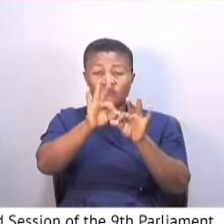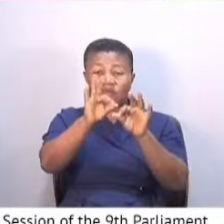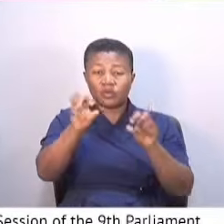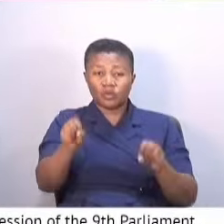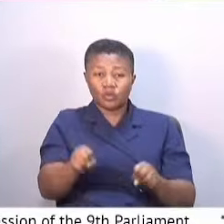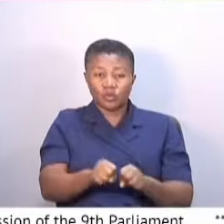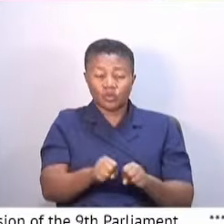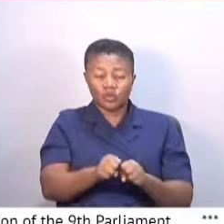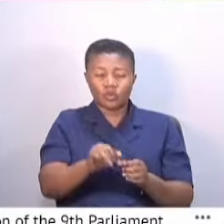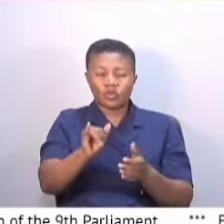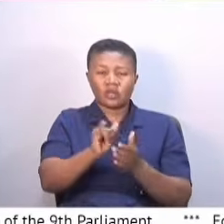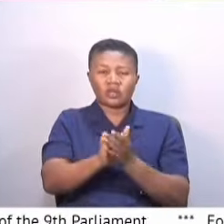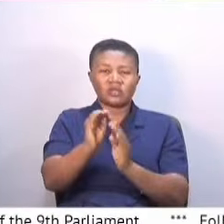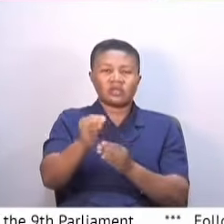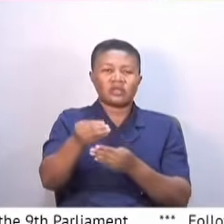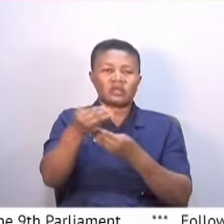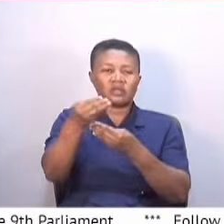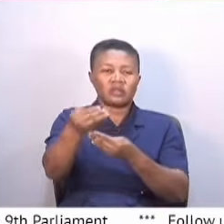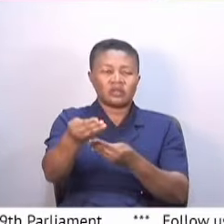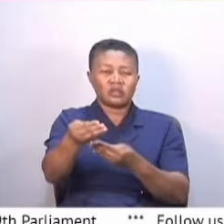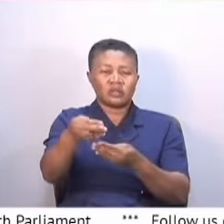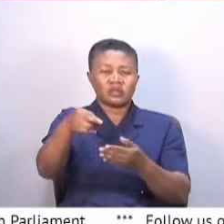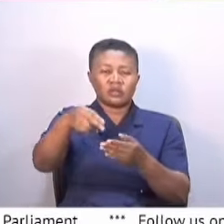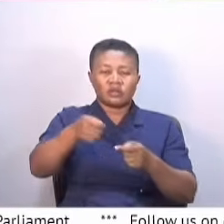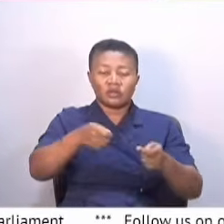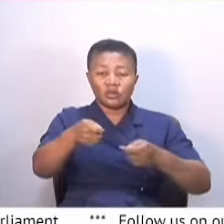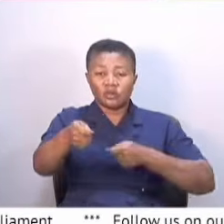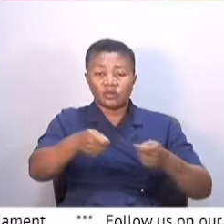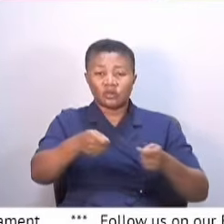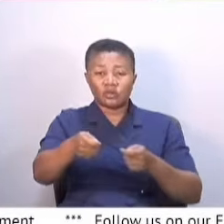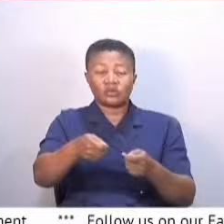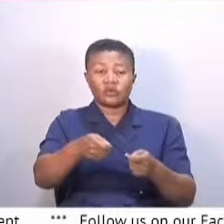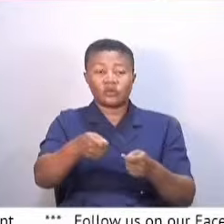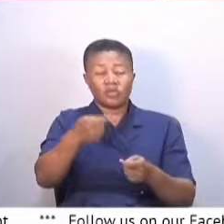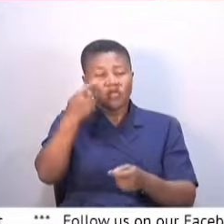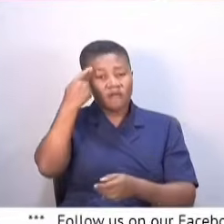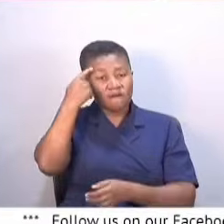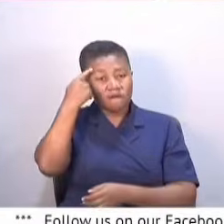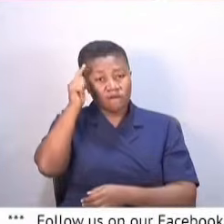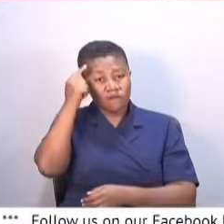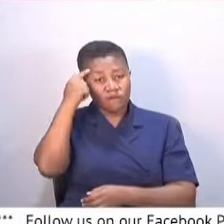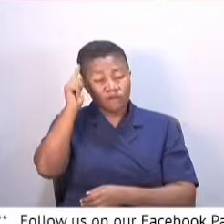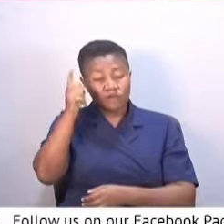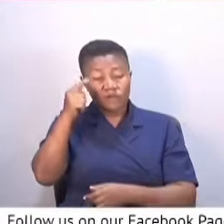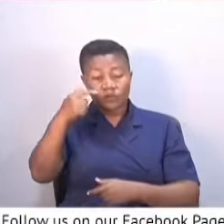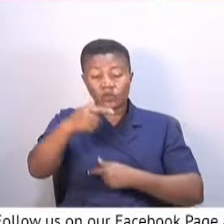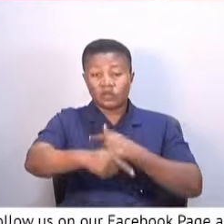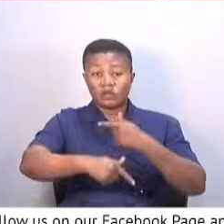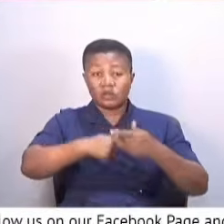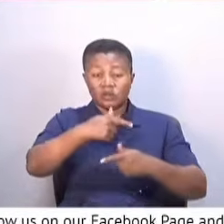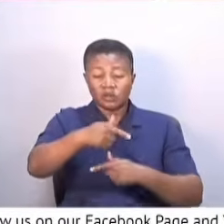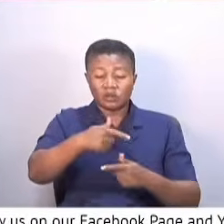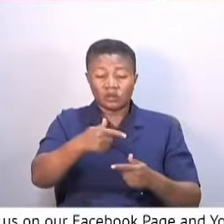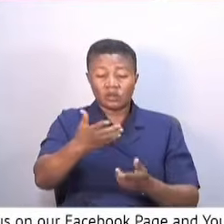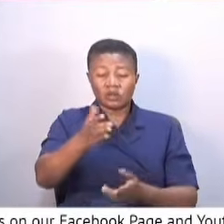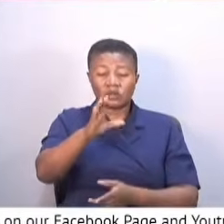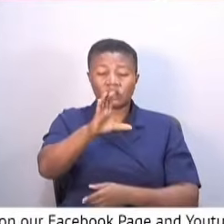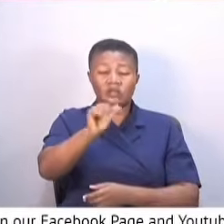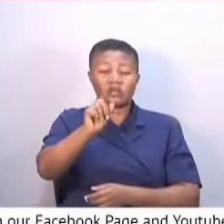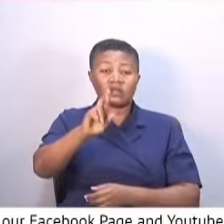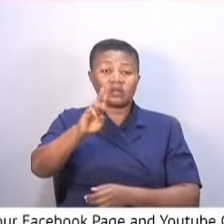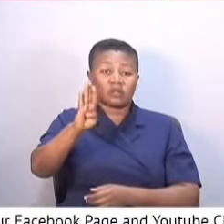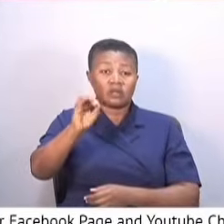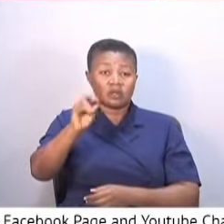framework that provides regulatory certainty for the generation of carbon